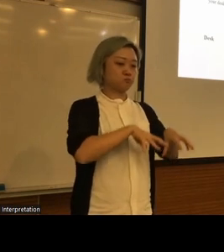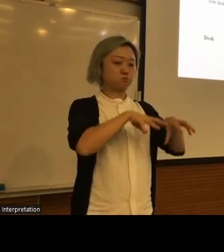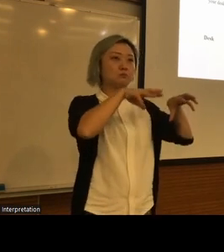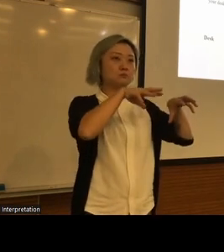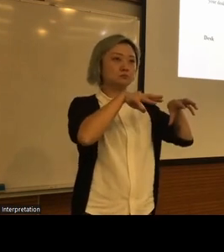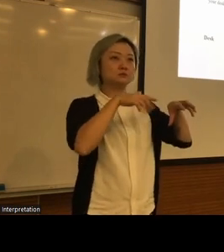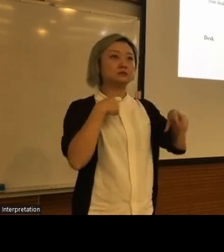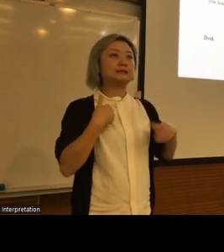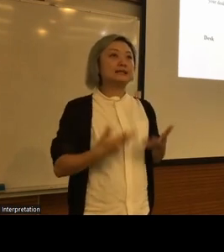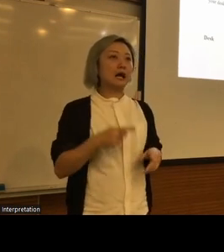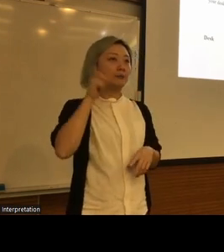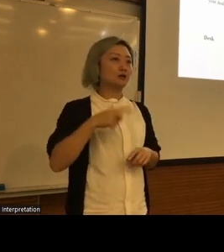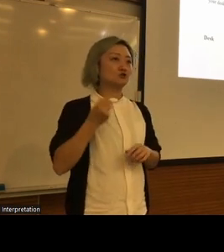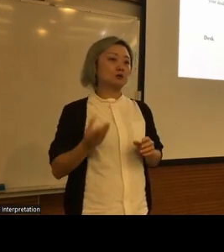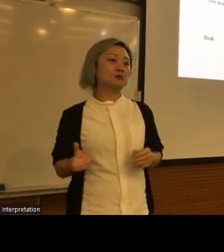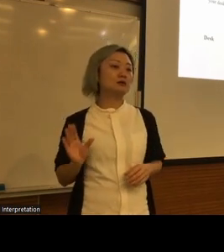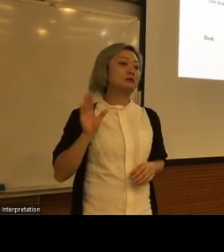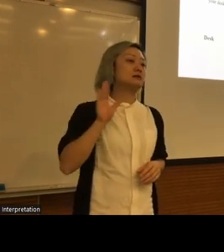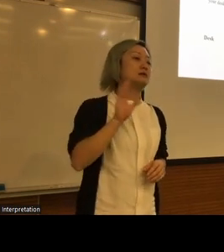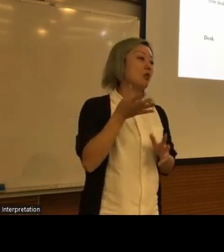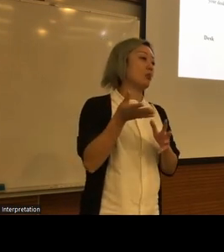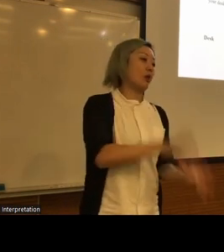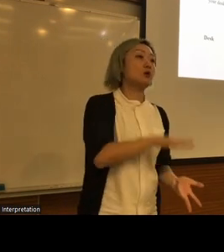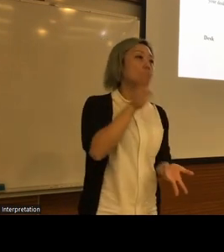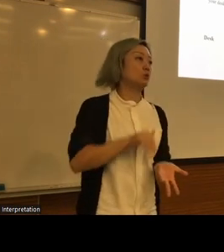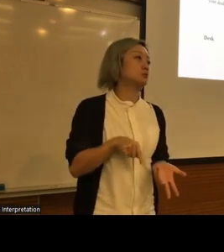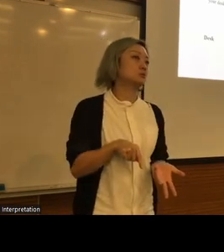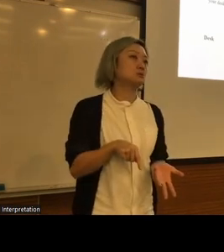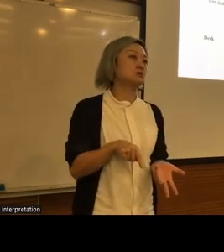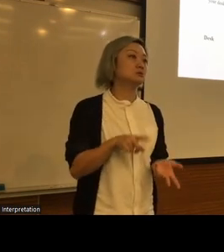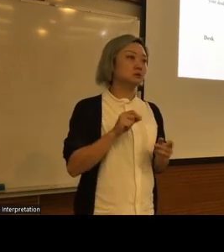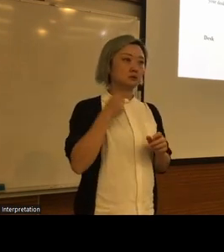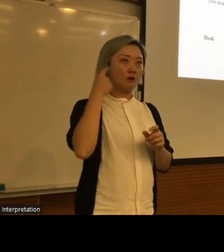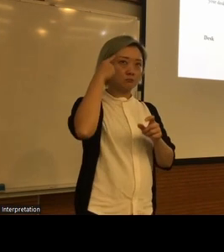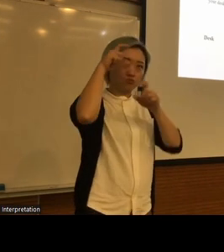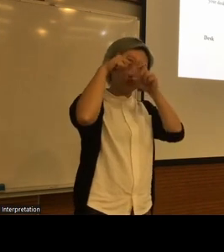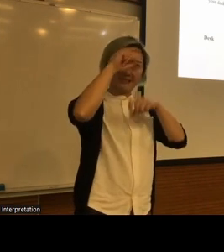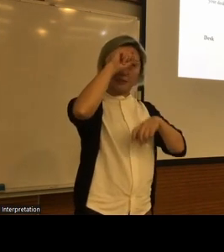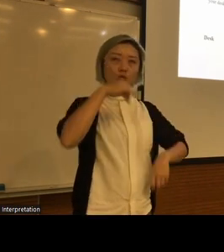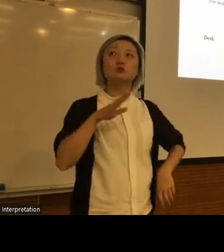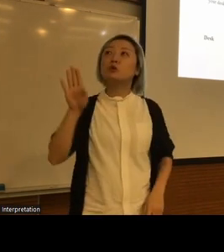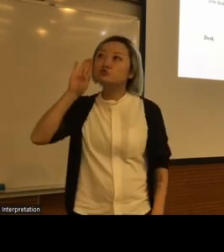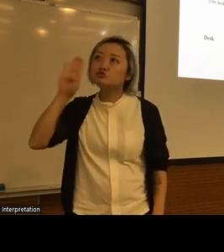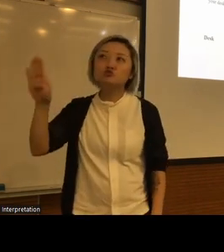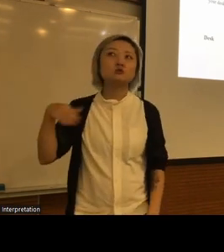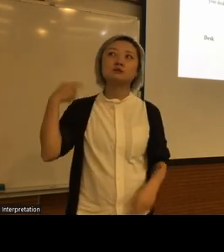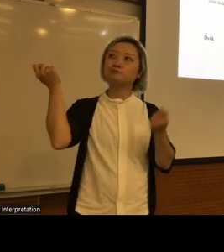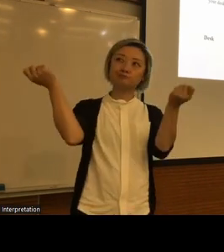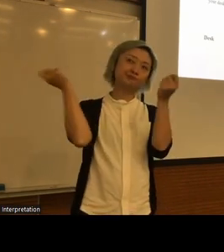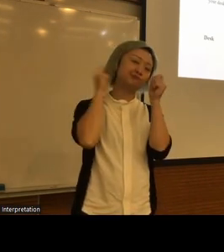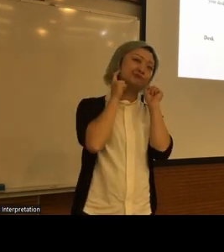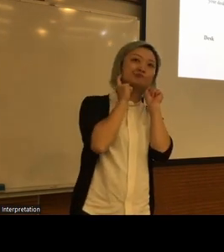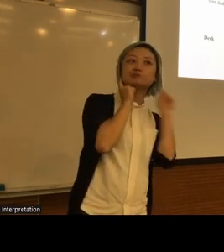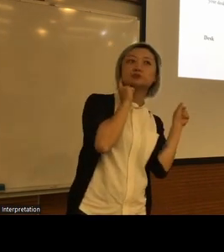which you need to process, and new information comes in from the speaker, either you say, sorry, busy, and this